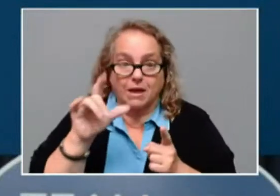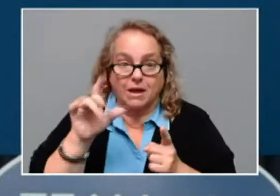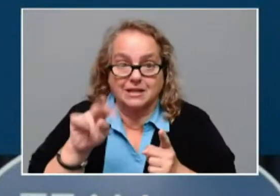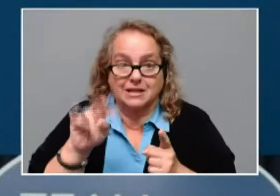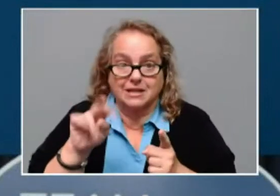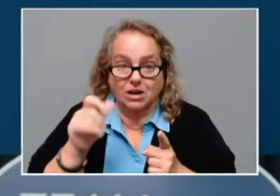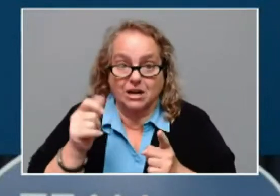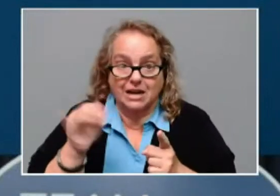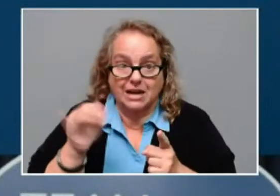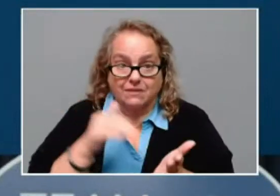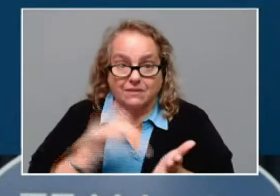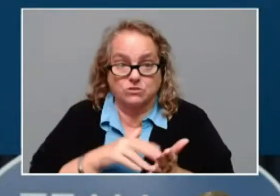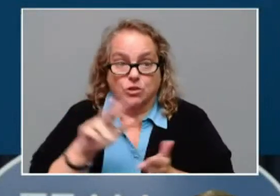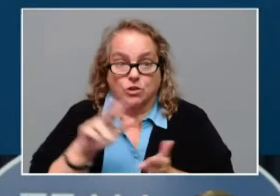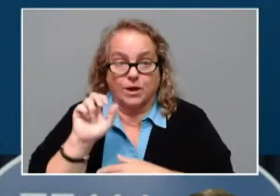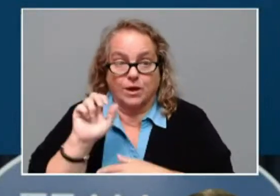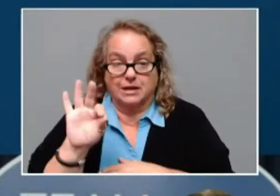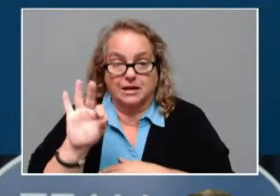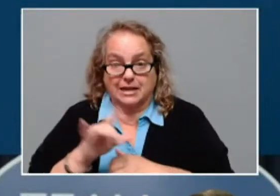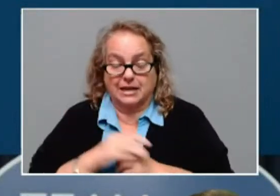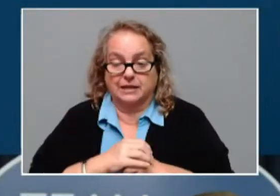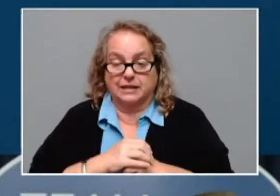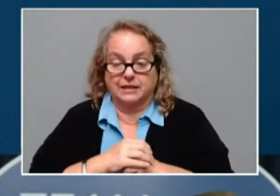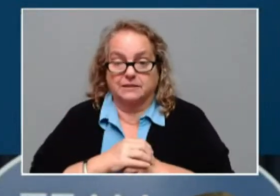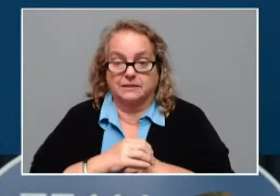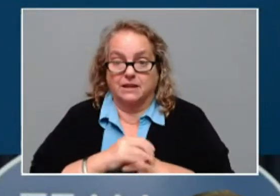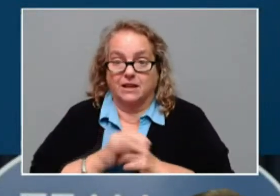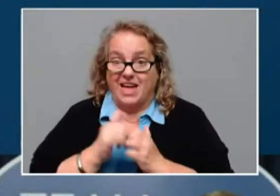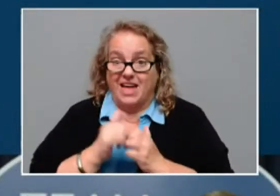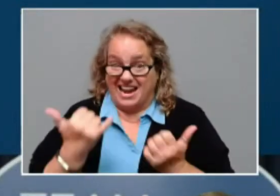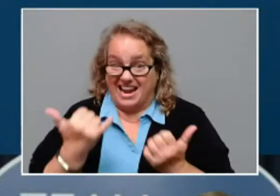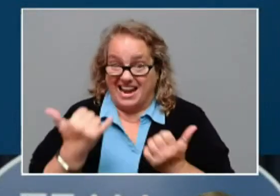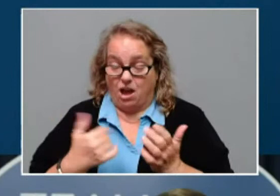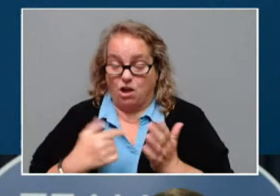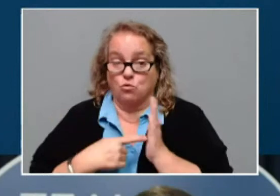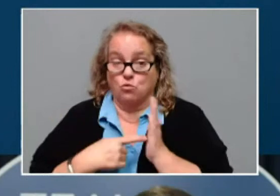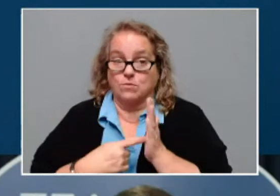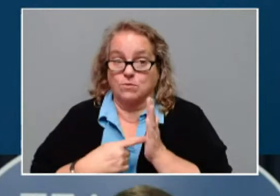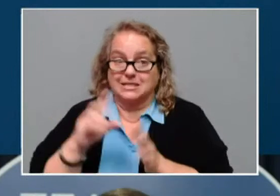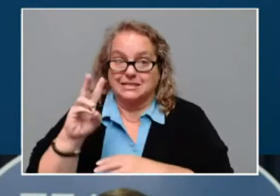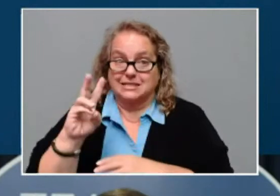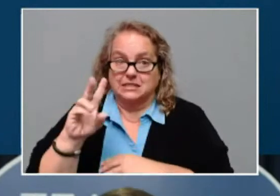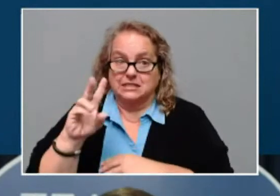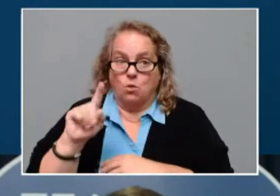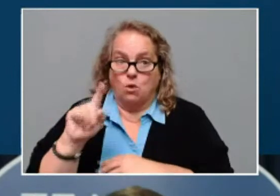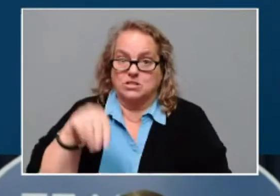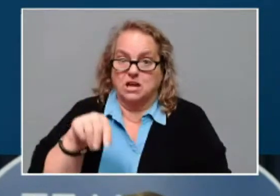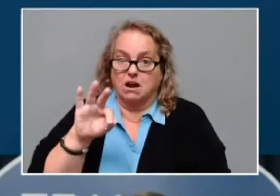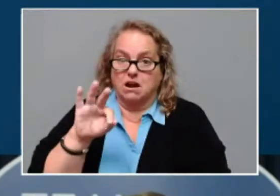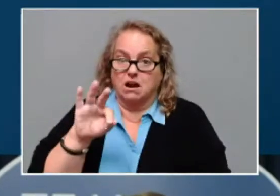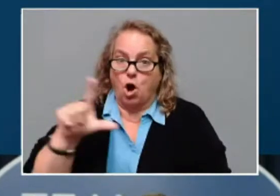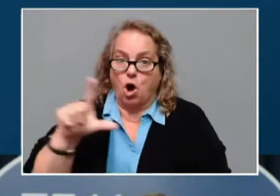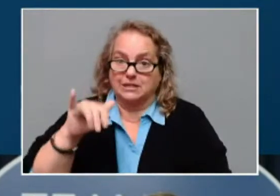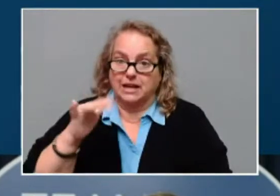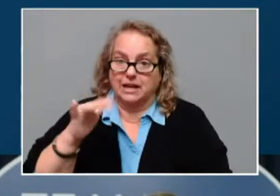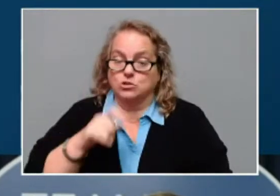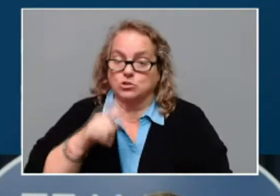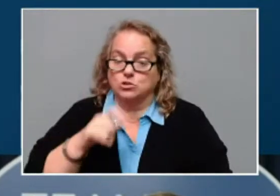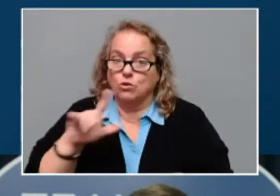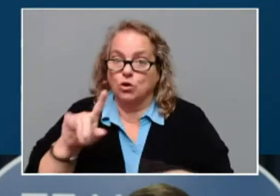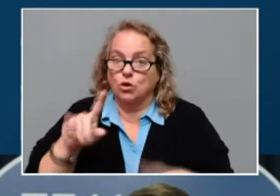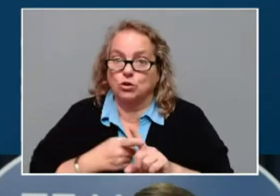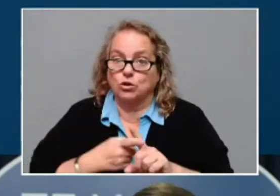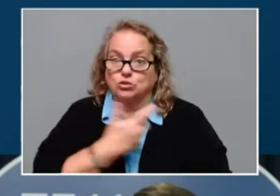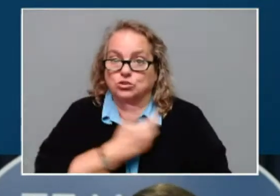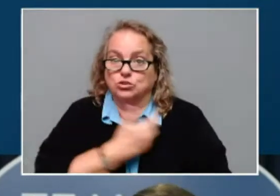2,719,398. That now represents 61% of all Kentuckians have had their first shot. Folks,